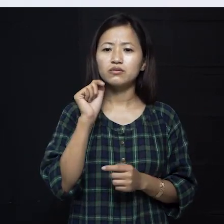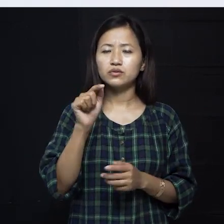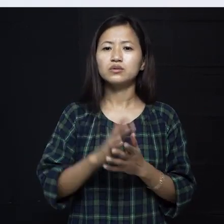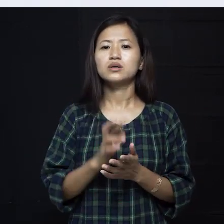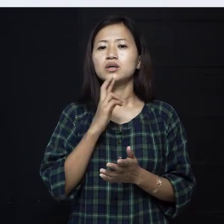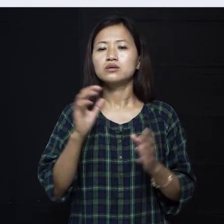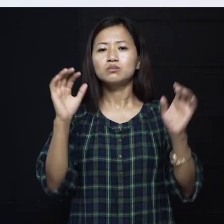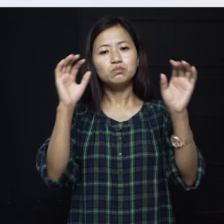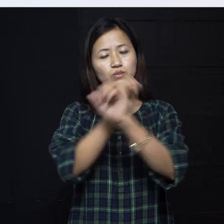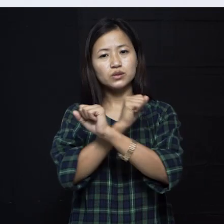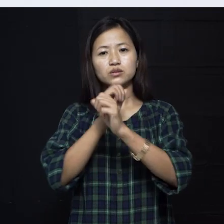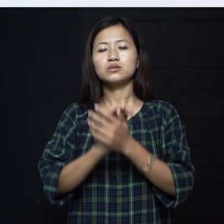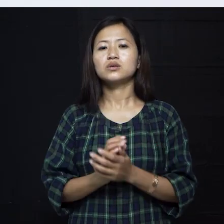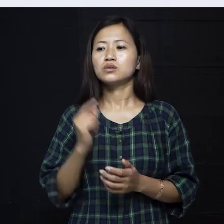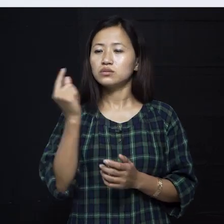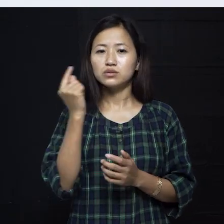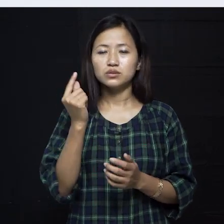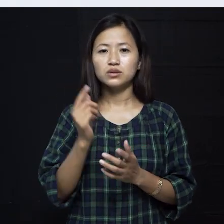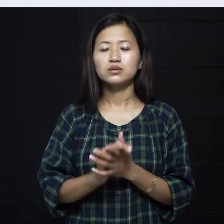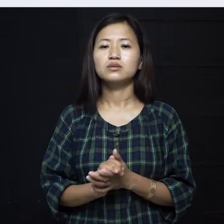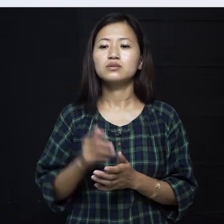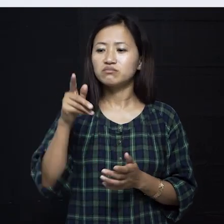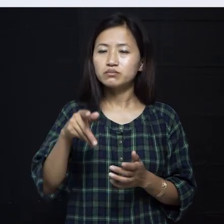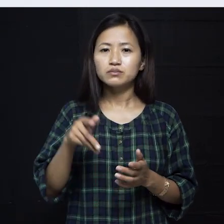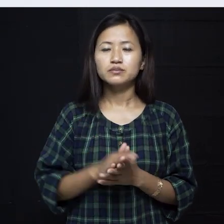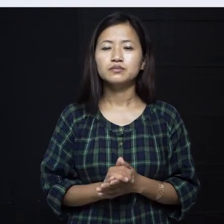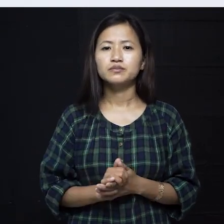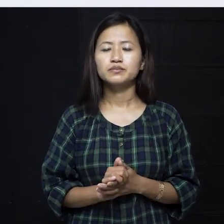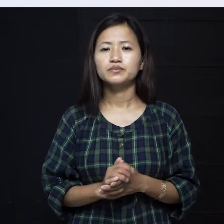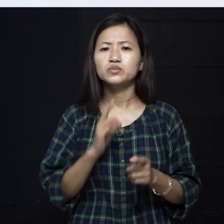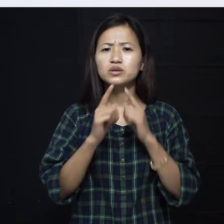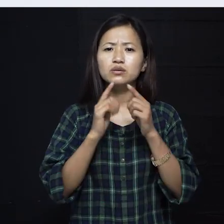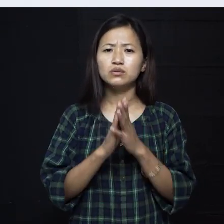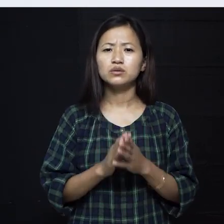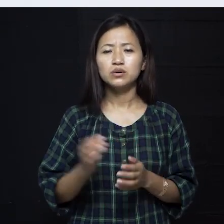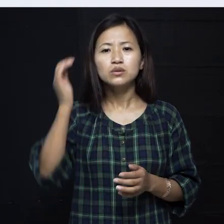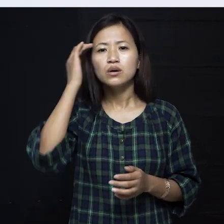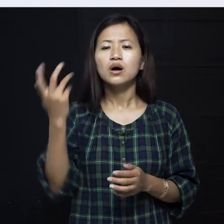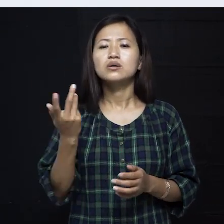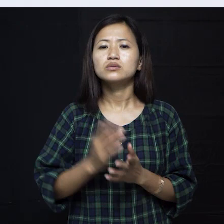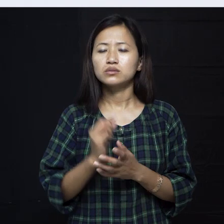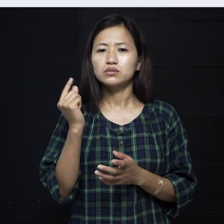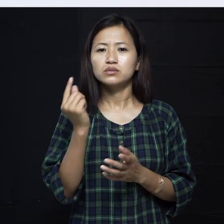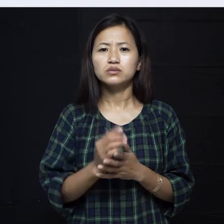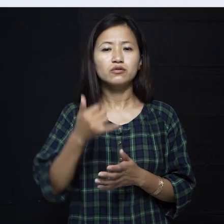are misusing it. Okay, misusing it means, I'm not talking about you not knowing how to use